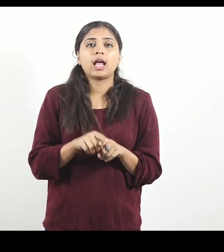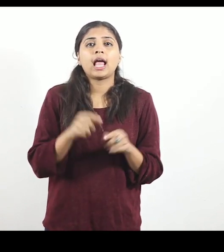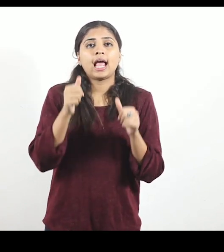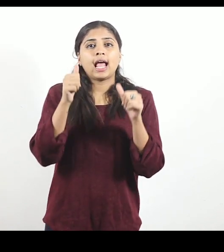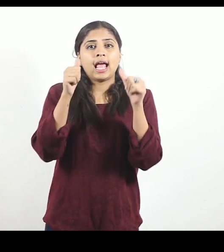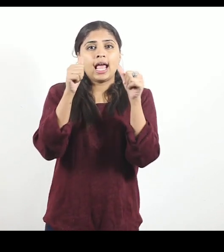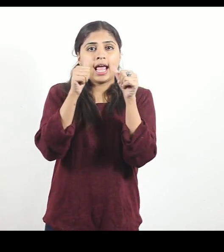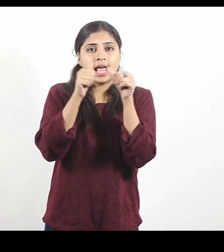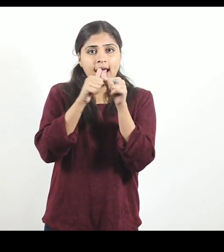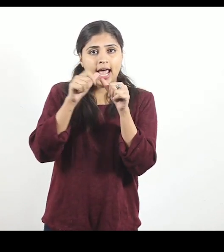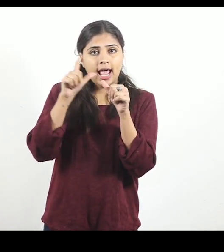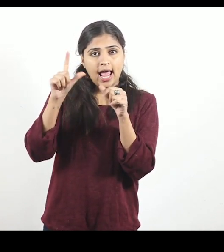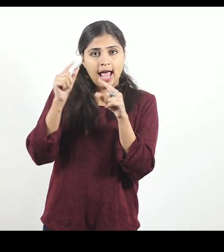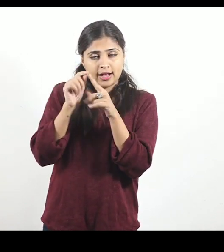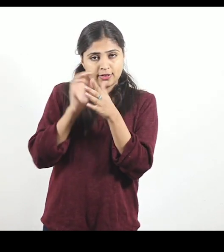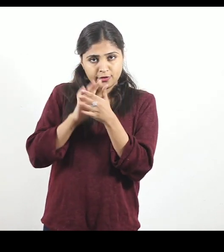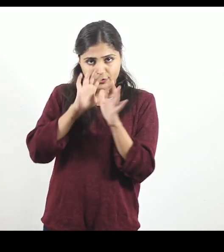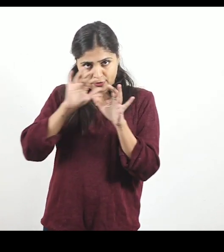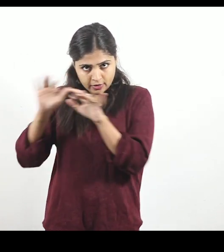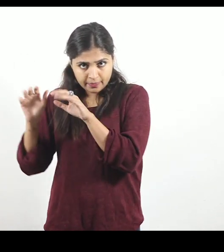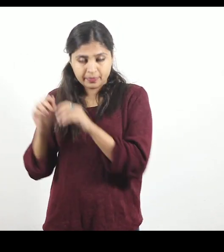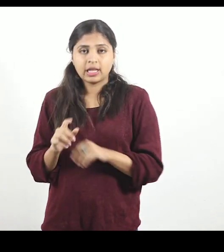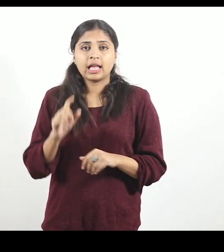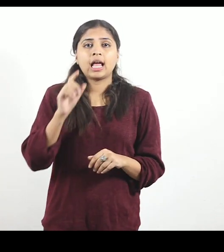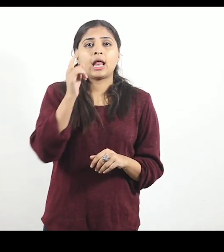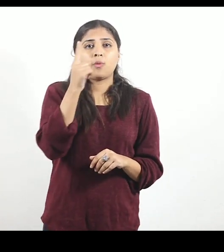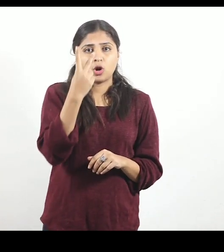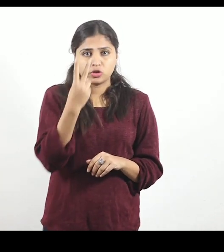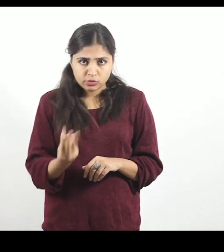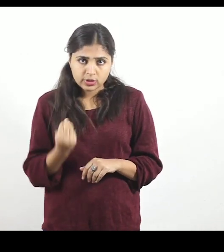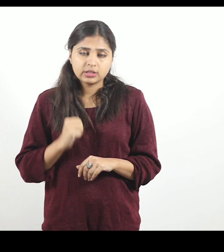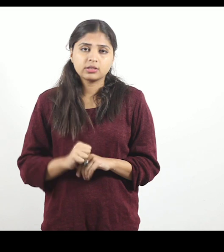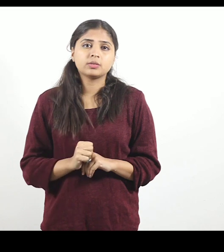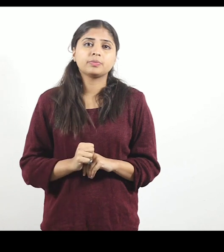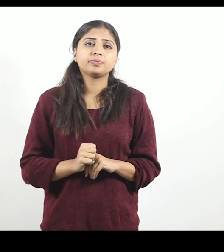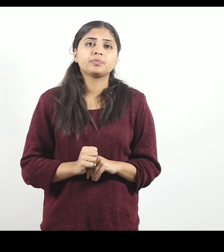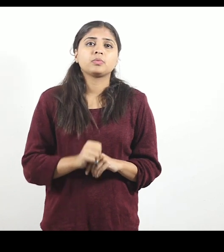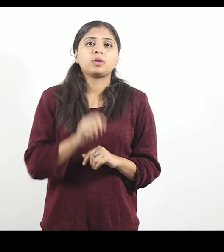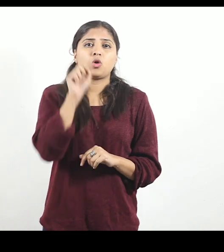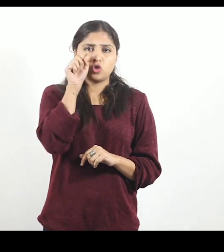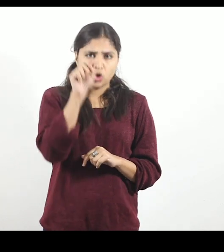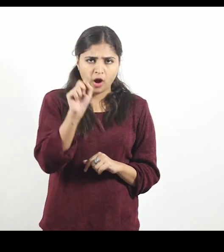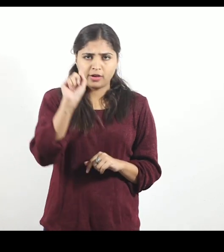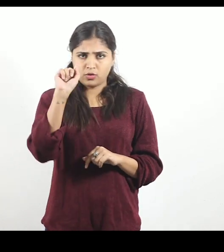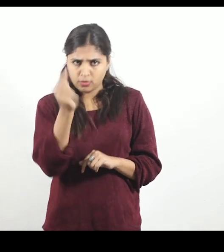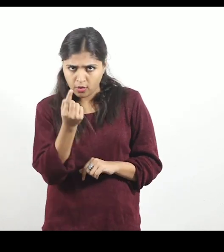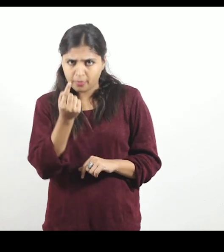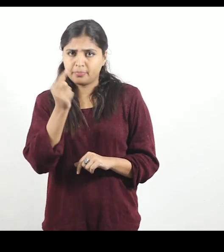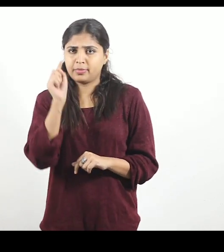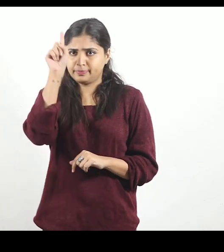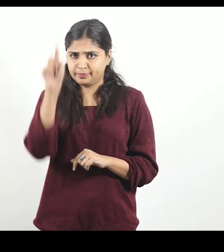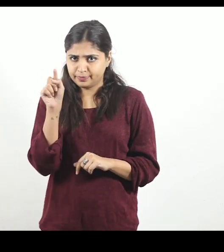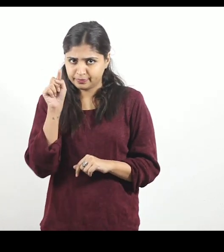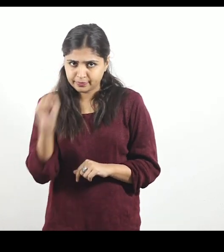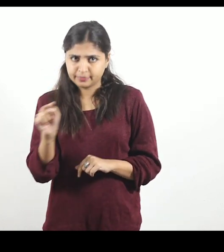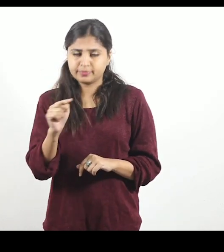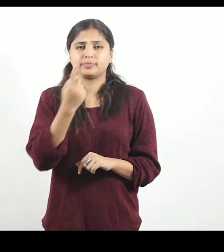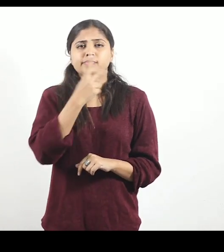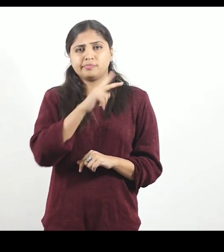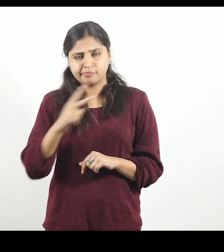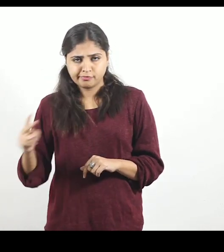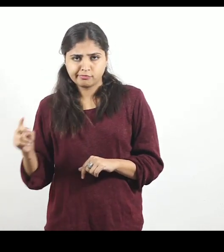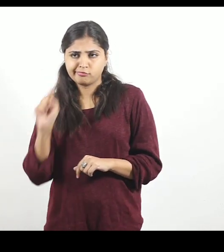alphanumeric keys, letters and numbers; punctuation keys, comma, period, semicolon, and so on; special